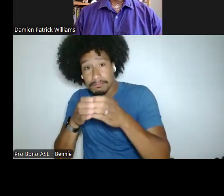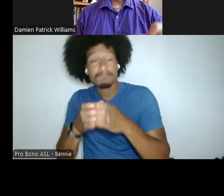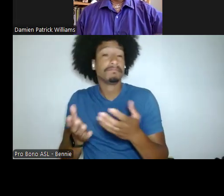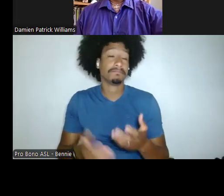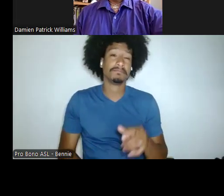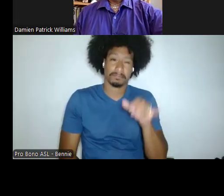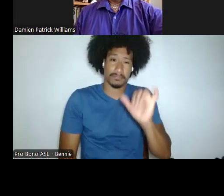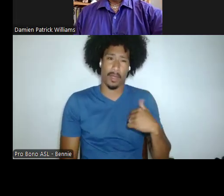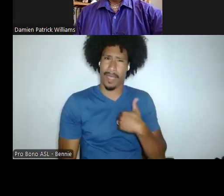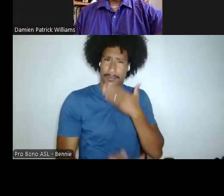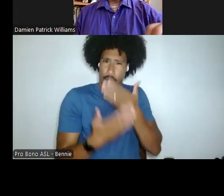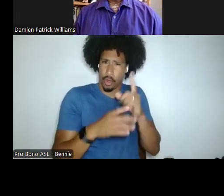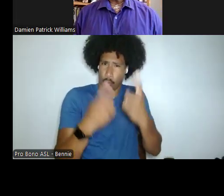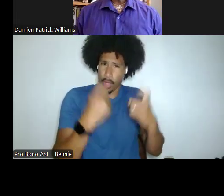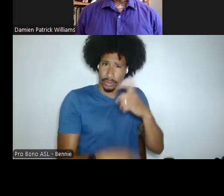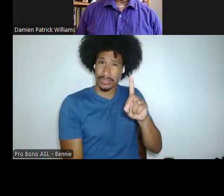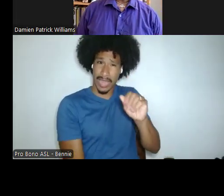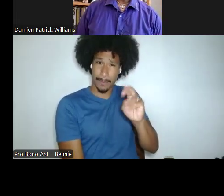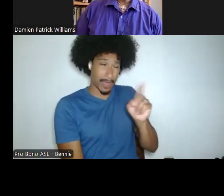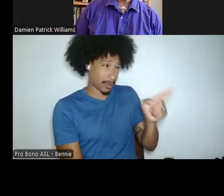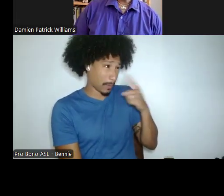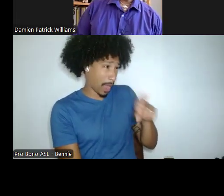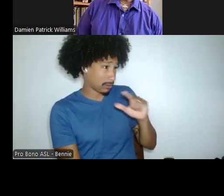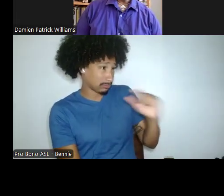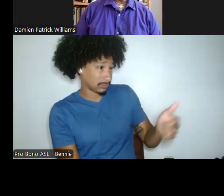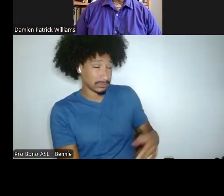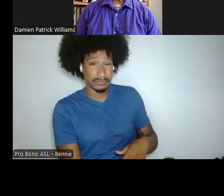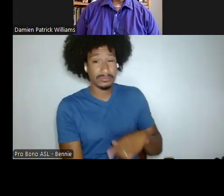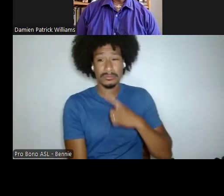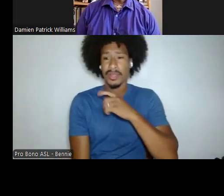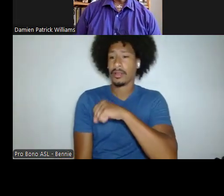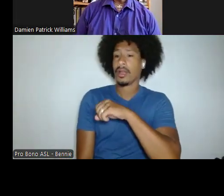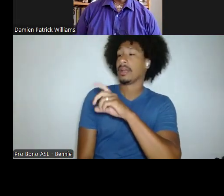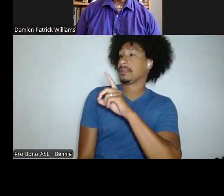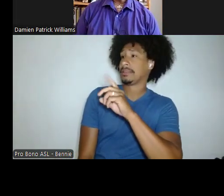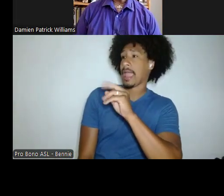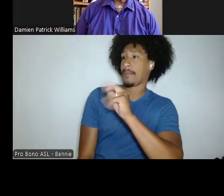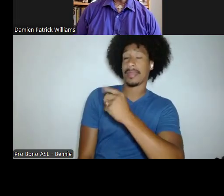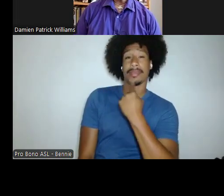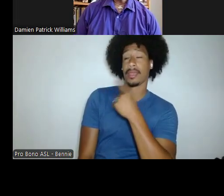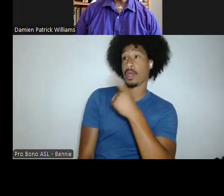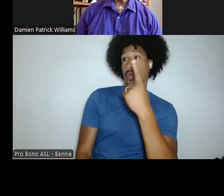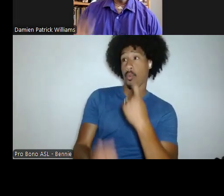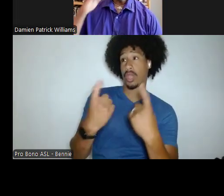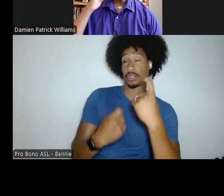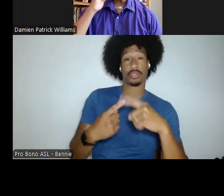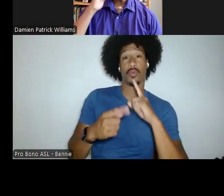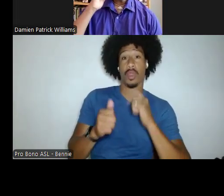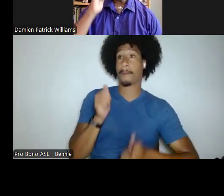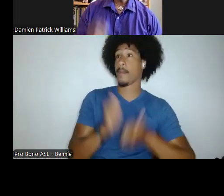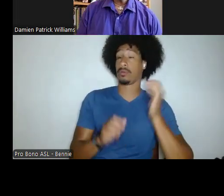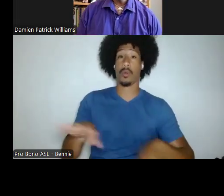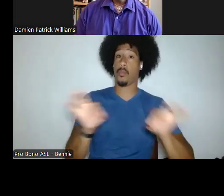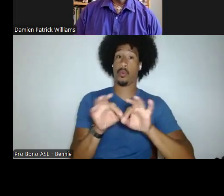here? I don't want to Yeah. monologue. Yeah, no, the questions are actually some of the most important parts to me, and I'm mindful